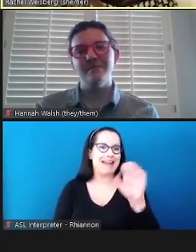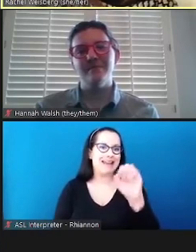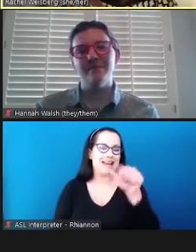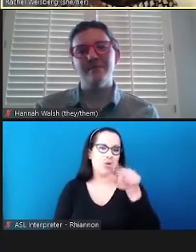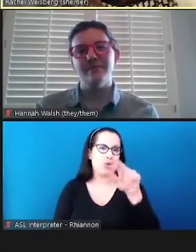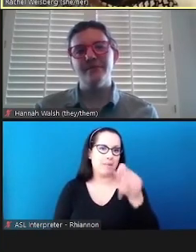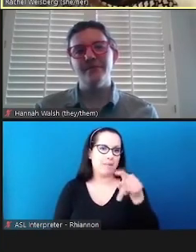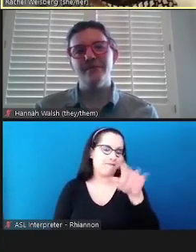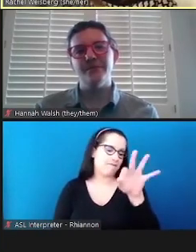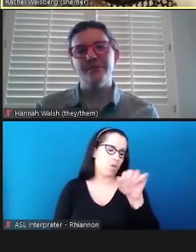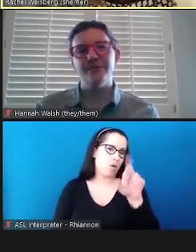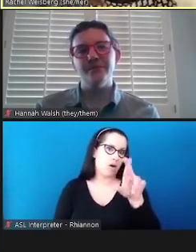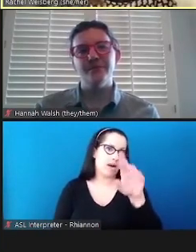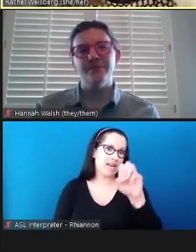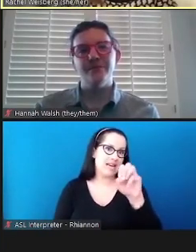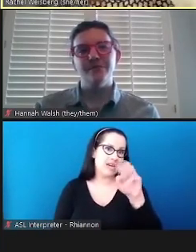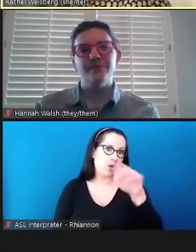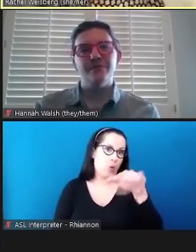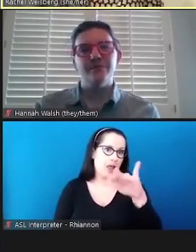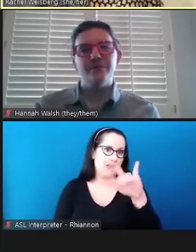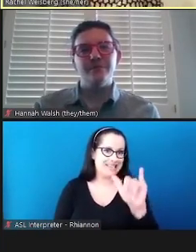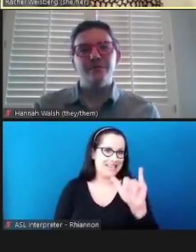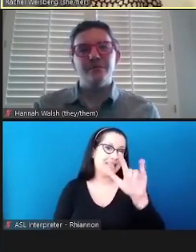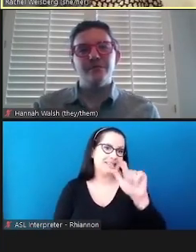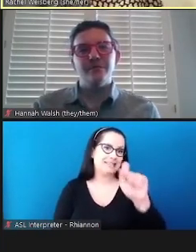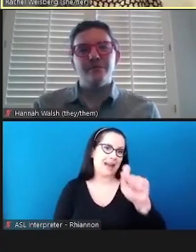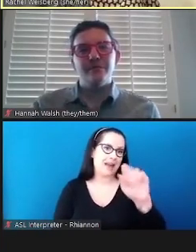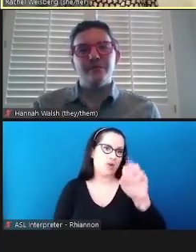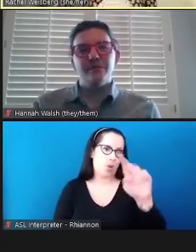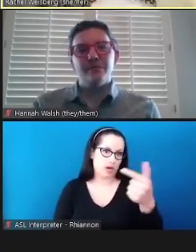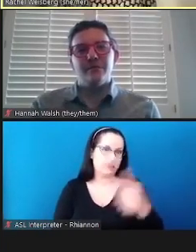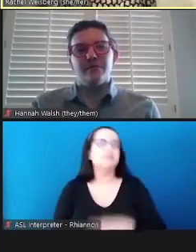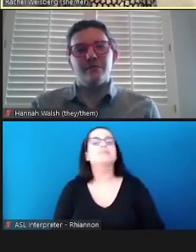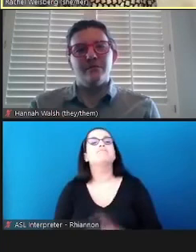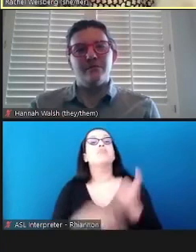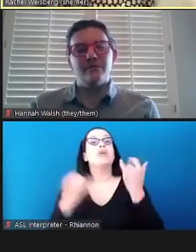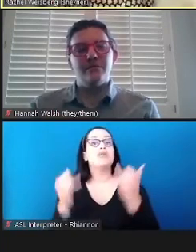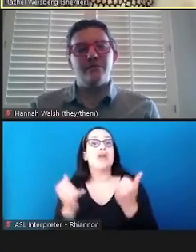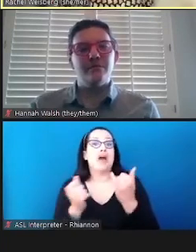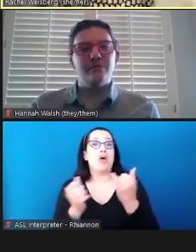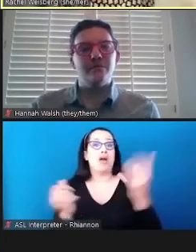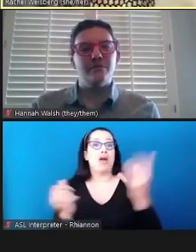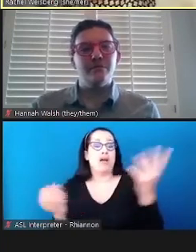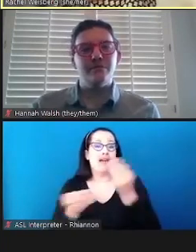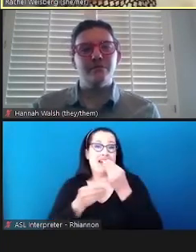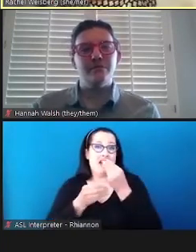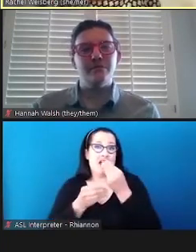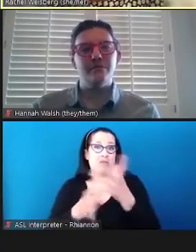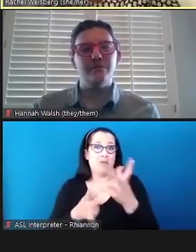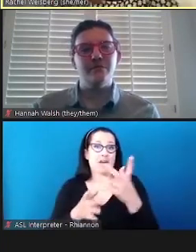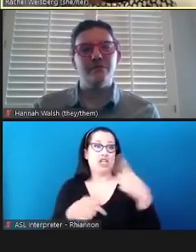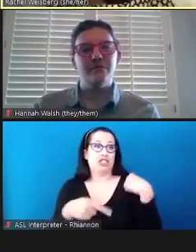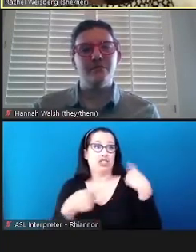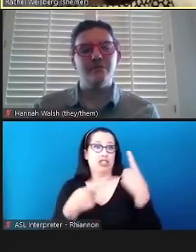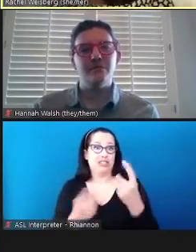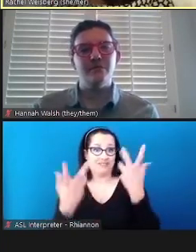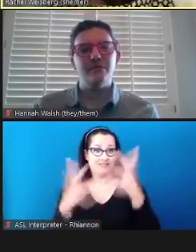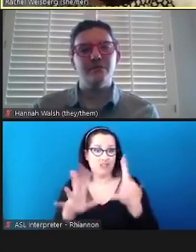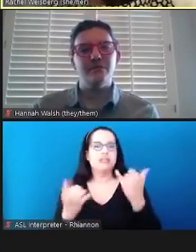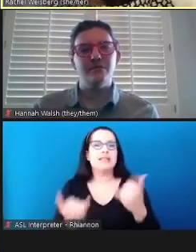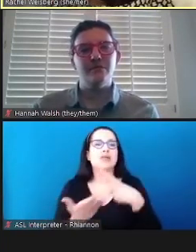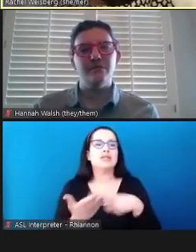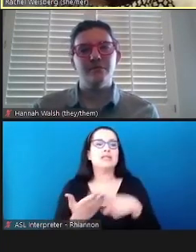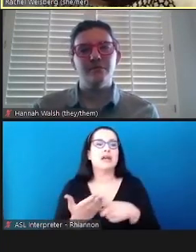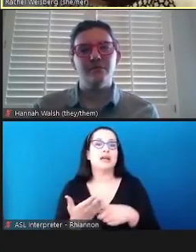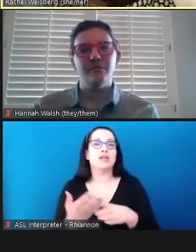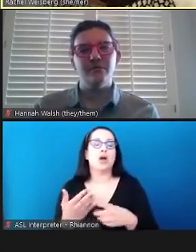employment@equipforequality.org. Okay, so with all of that information being said, let's talk a little bit about what we are and